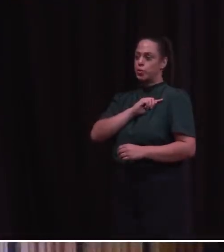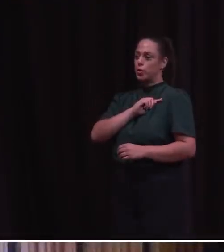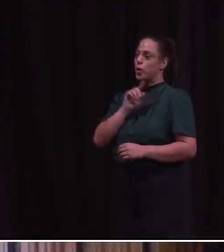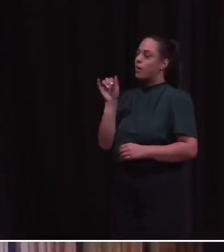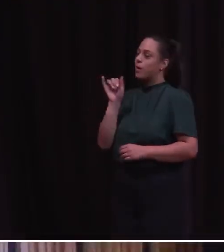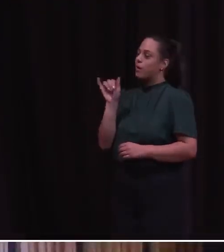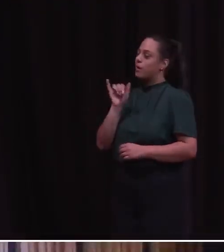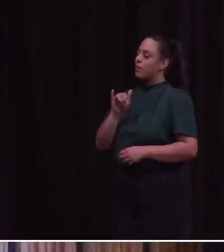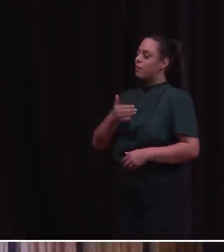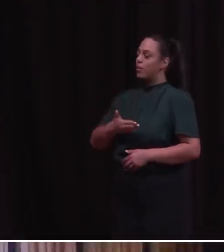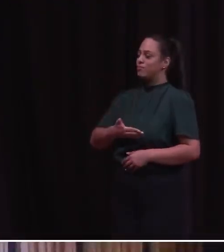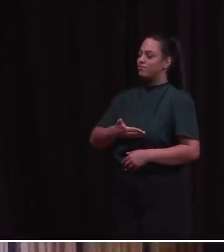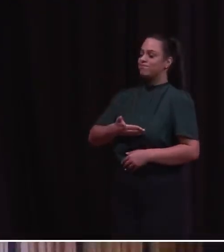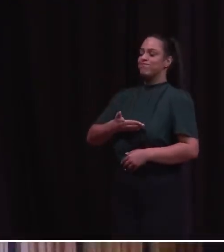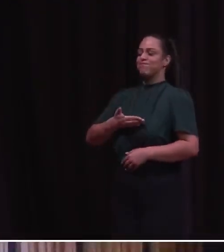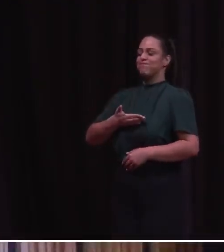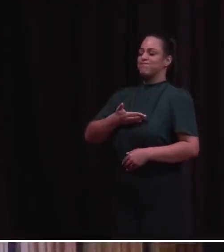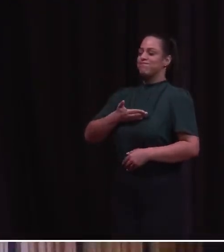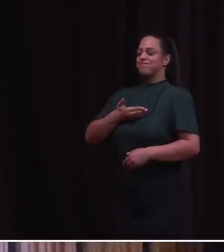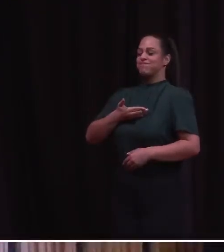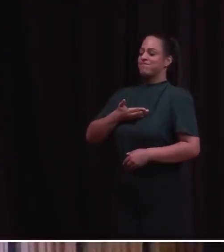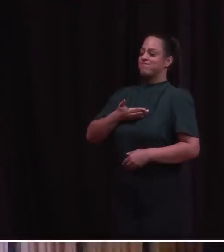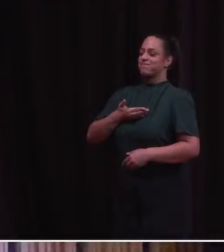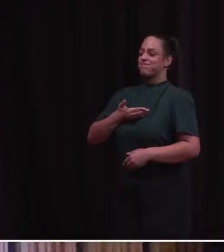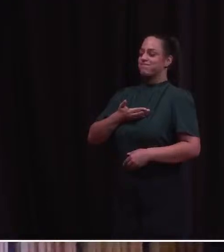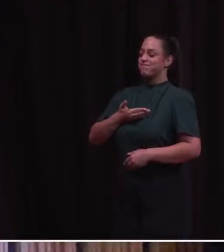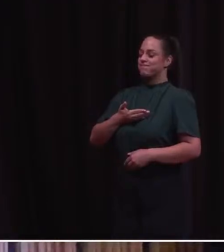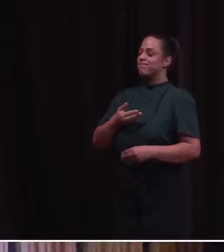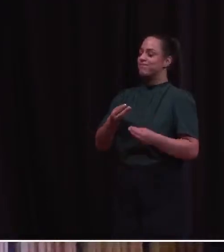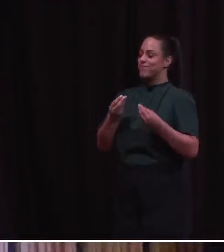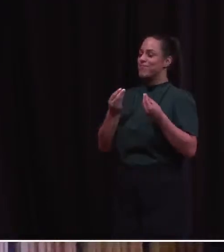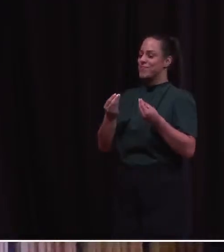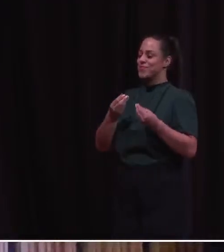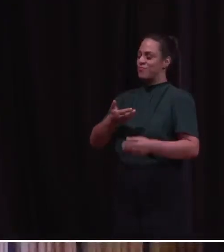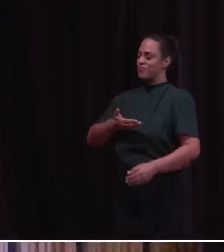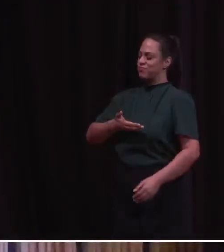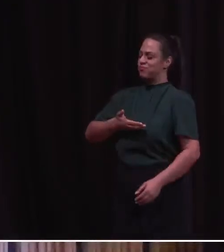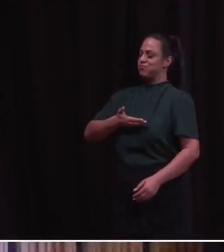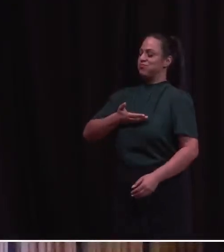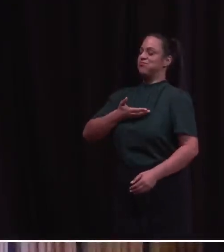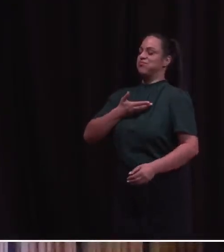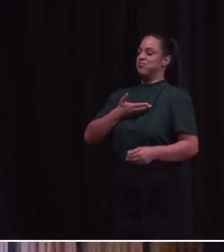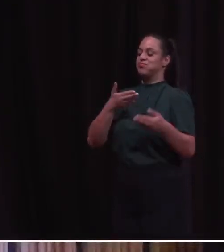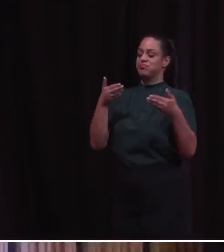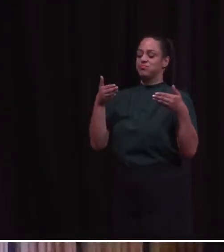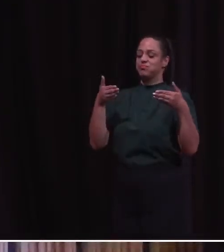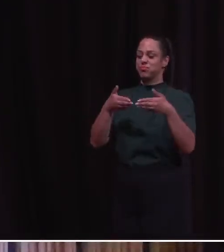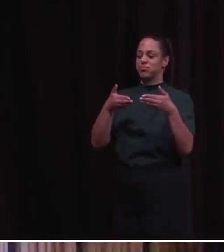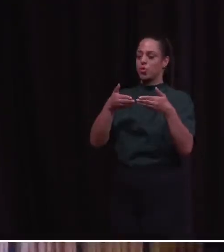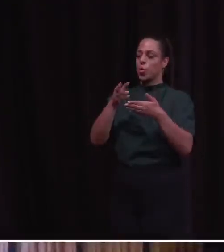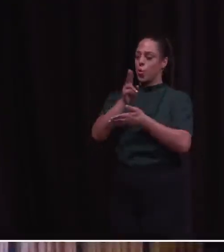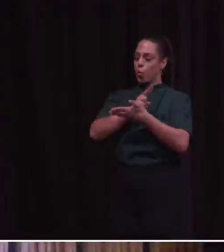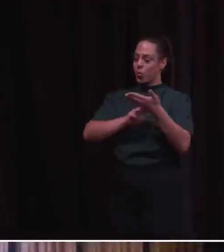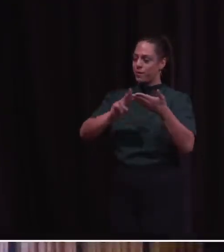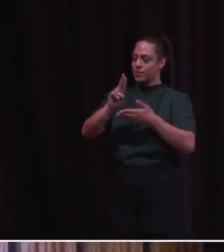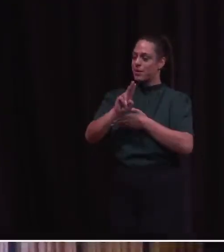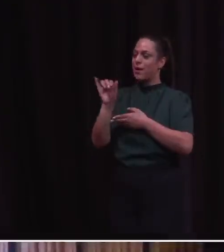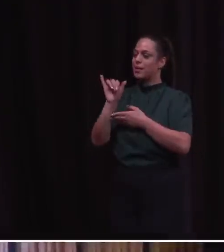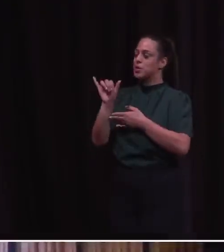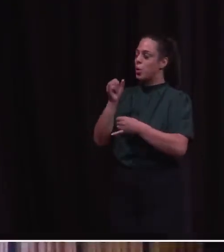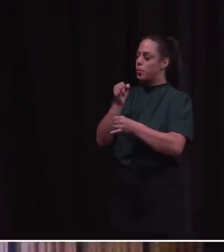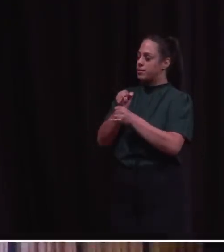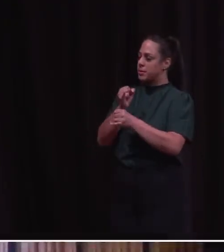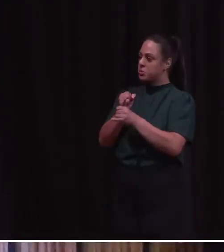You are arrogating a lot to the university as an institution. Yet in more ways than